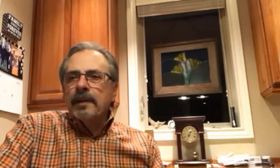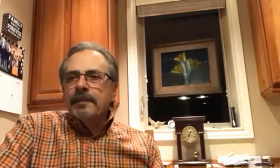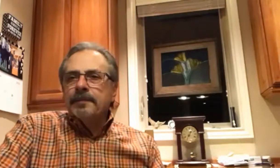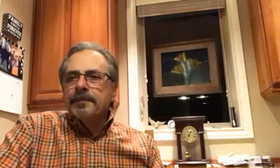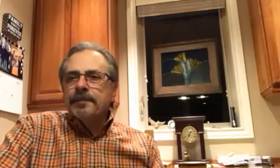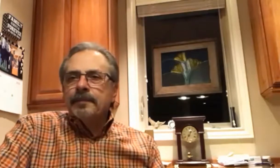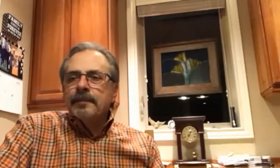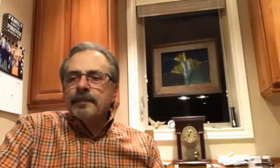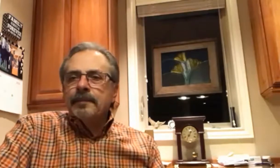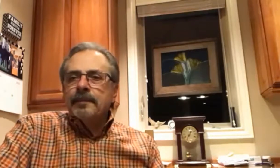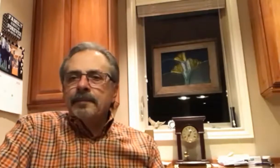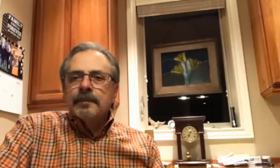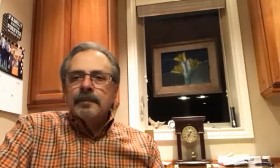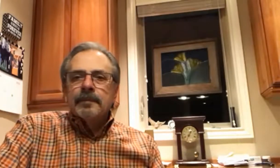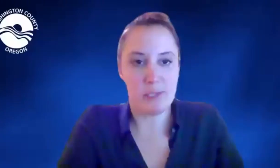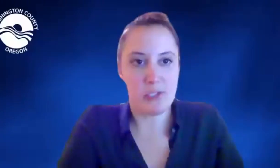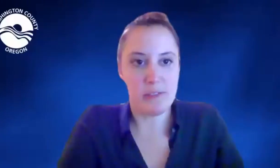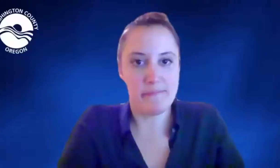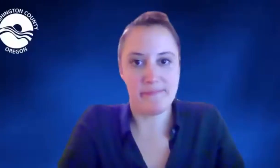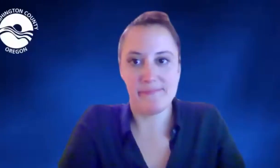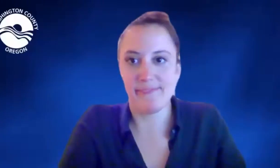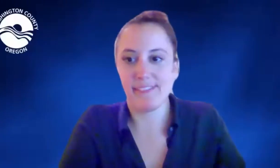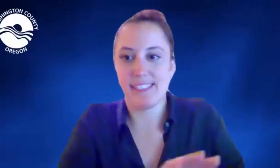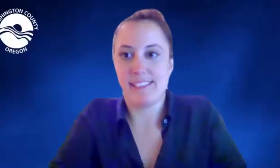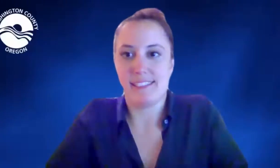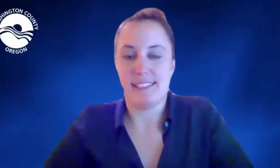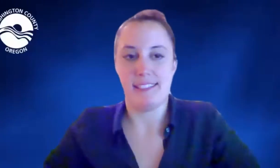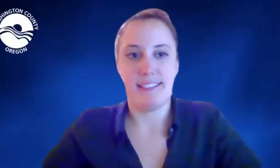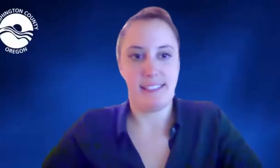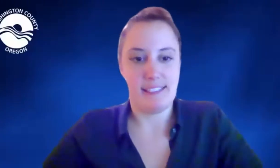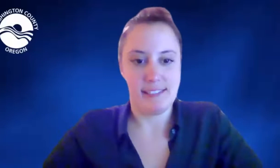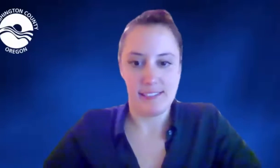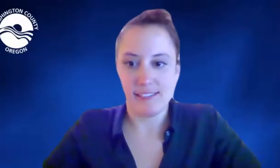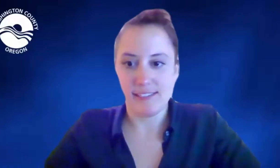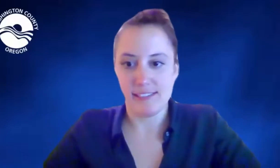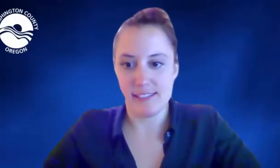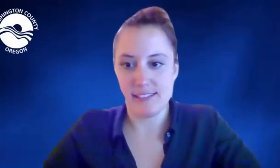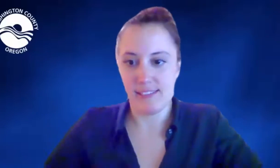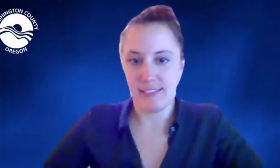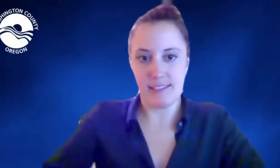Hello, Megan. Hello, Commissioner.